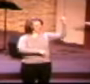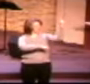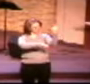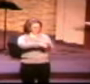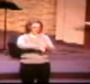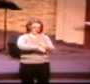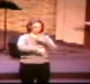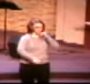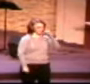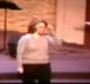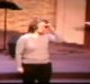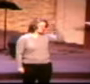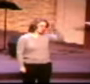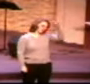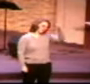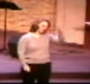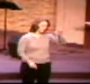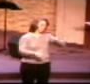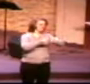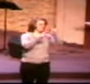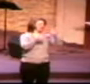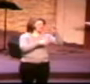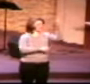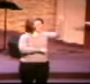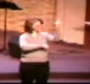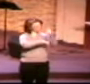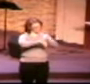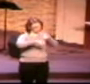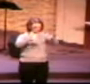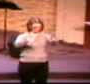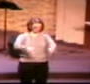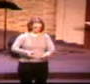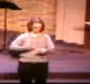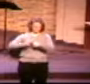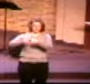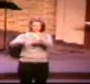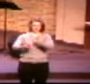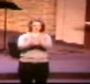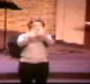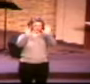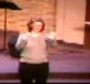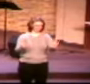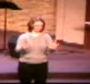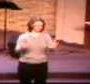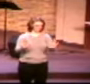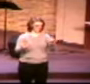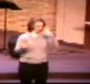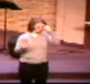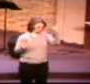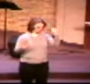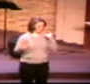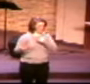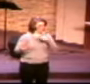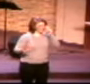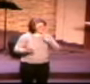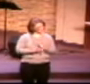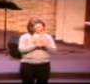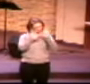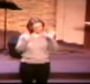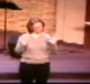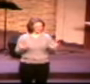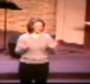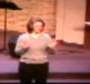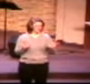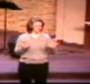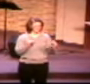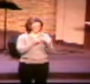as a concept, but as a person, as light. Because we need light